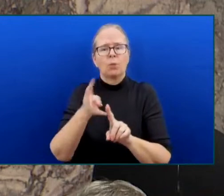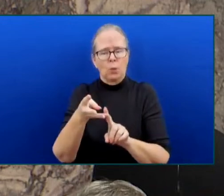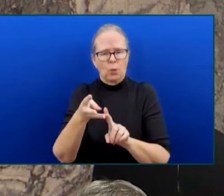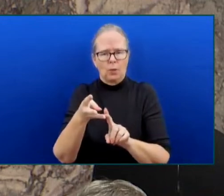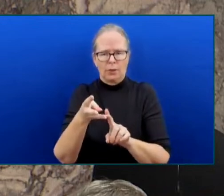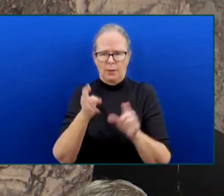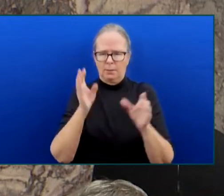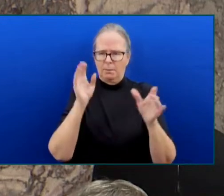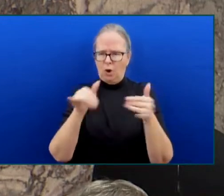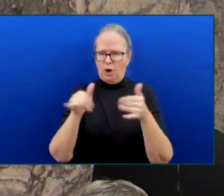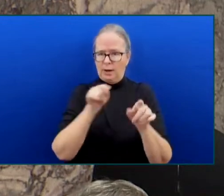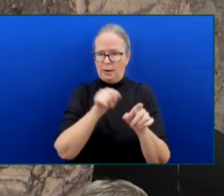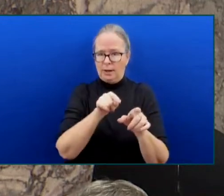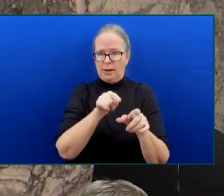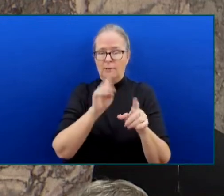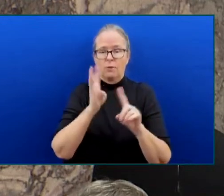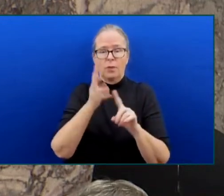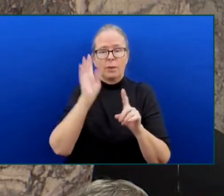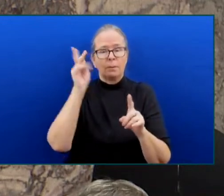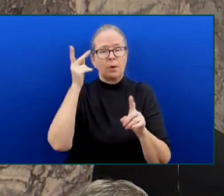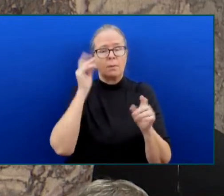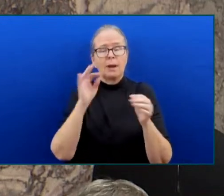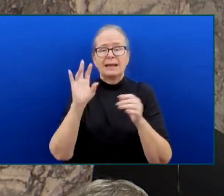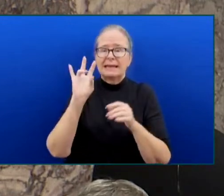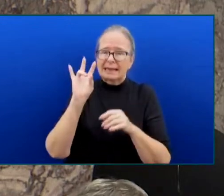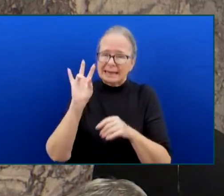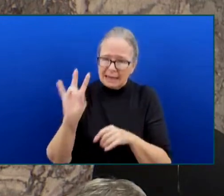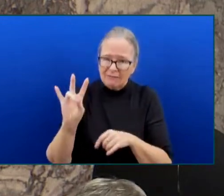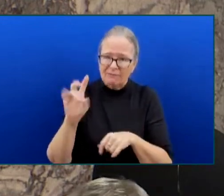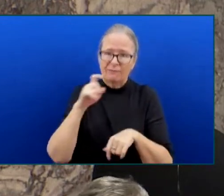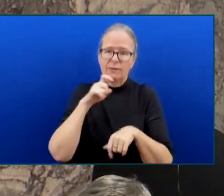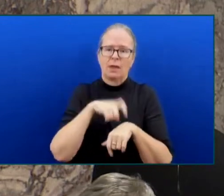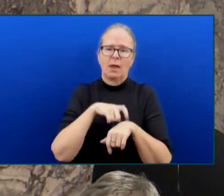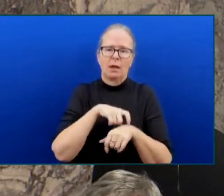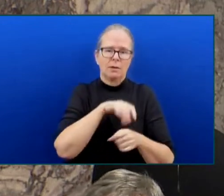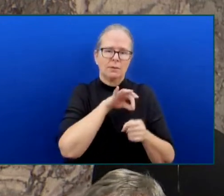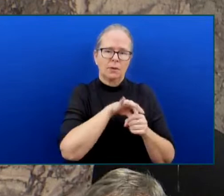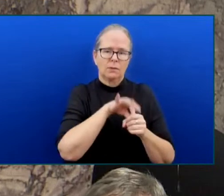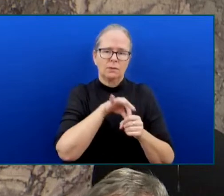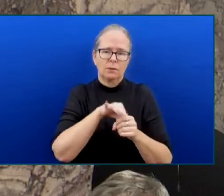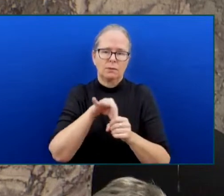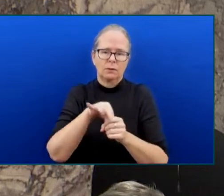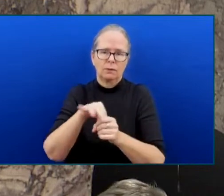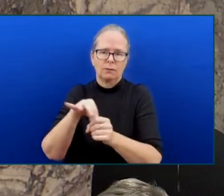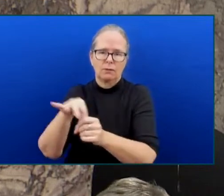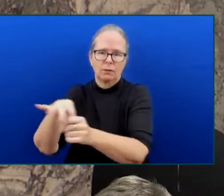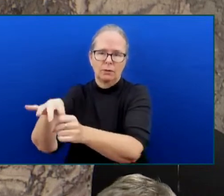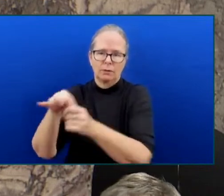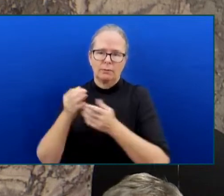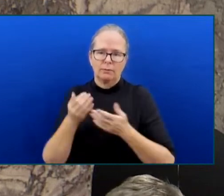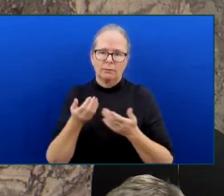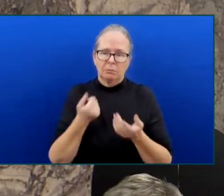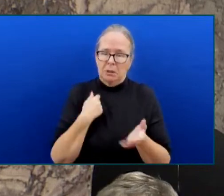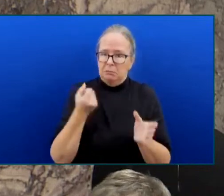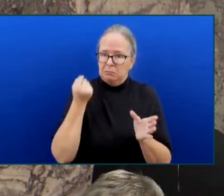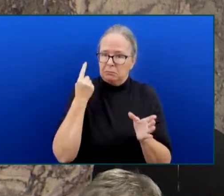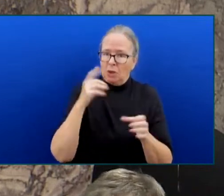And I can see why. It was never meant to be a tax grab like what it is under the NDP government right